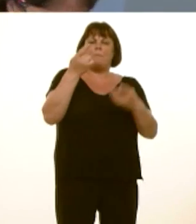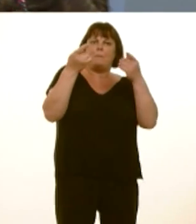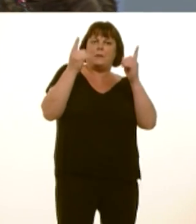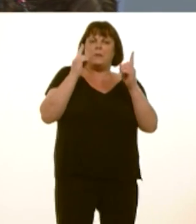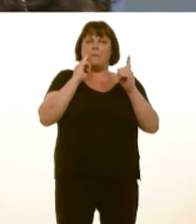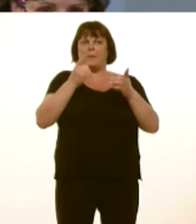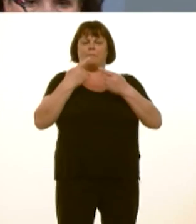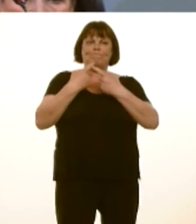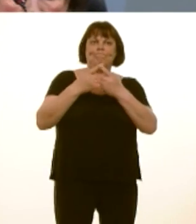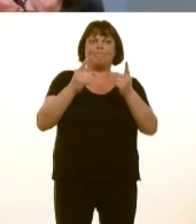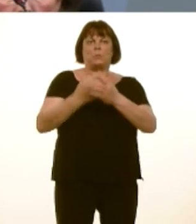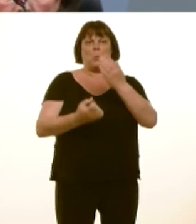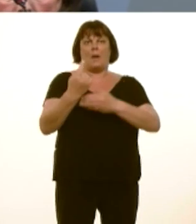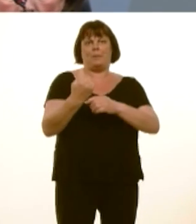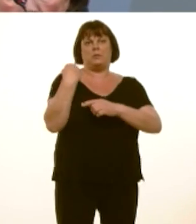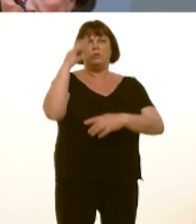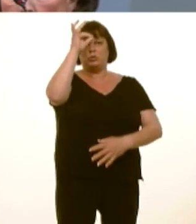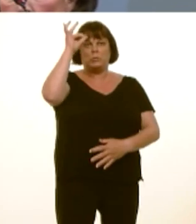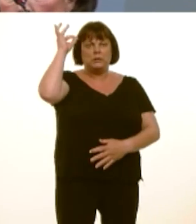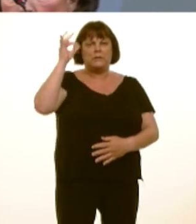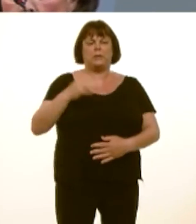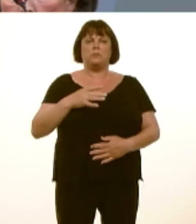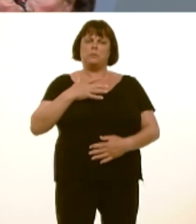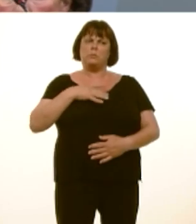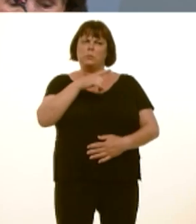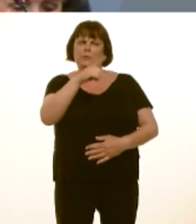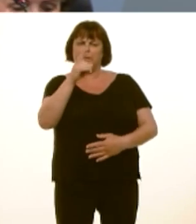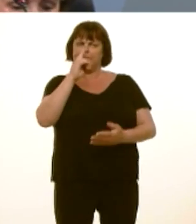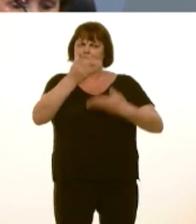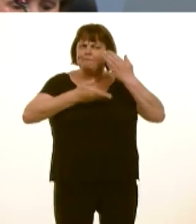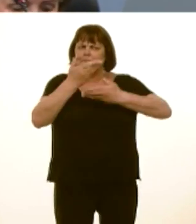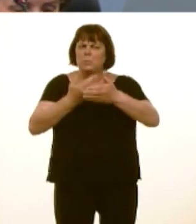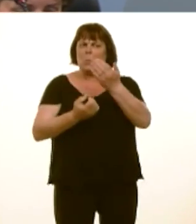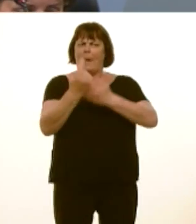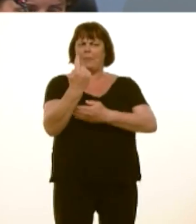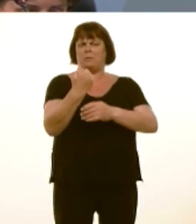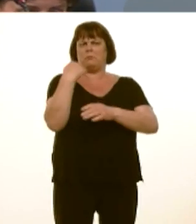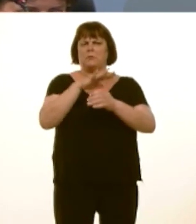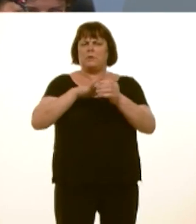in Tunisia, will he make a full statement on his current understanding of the situation?